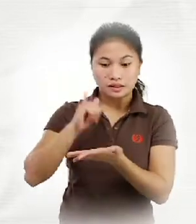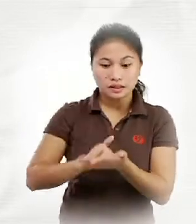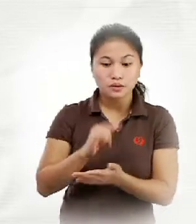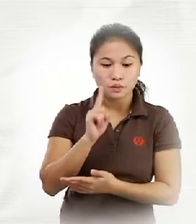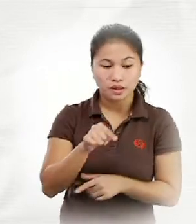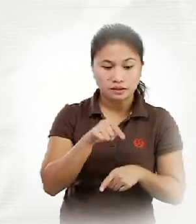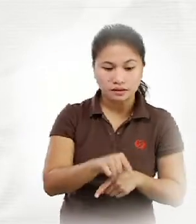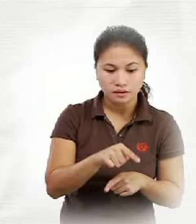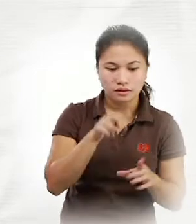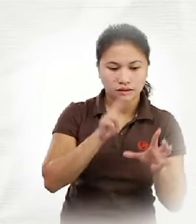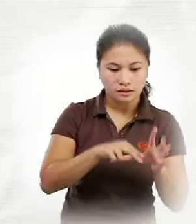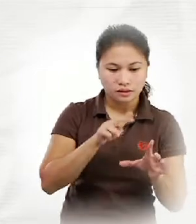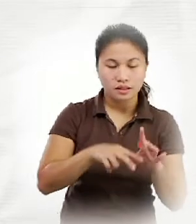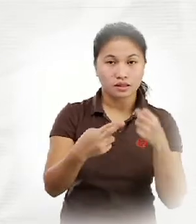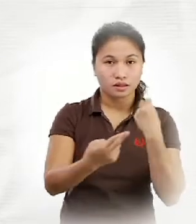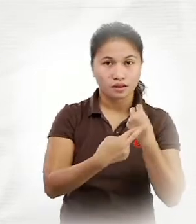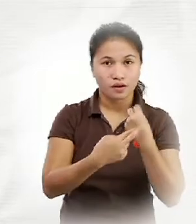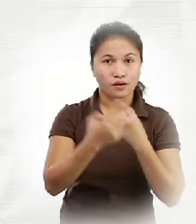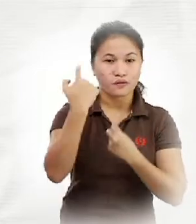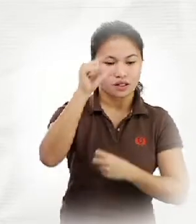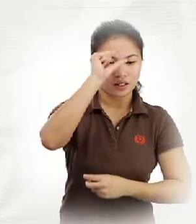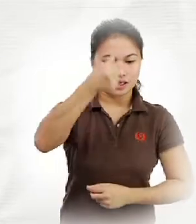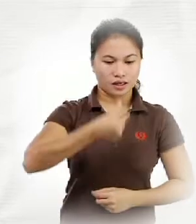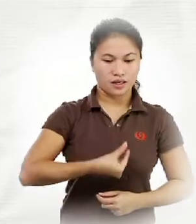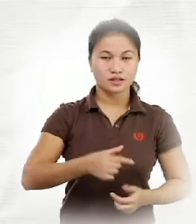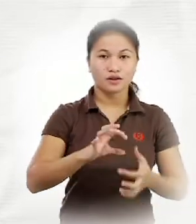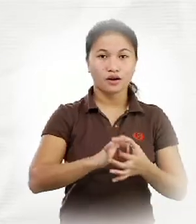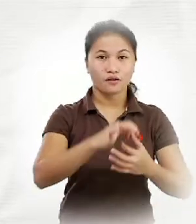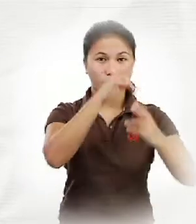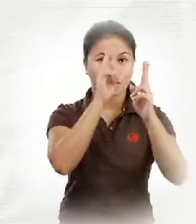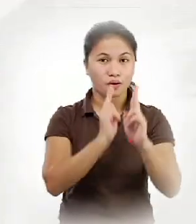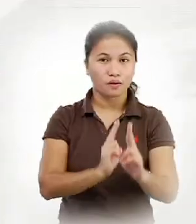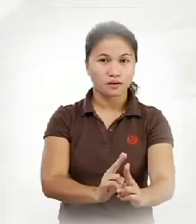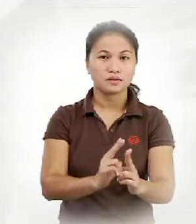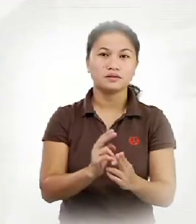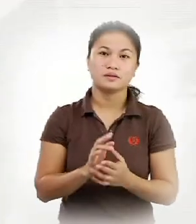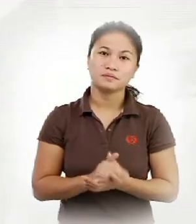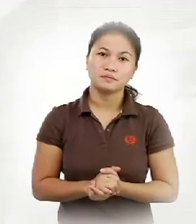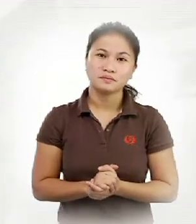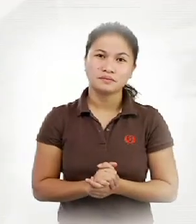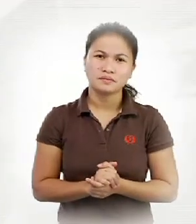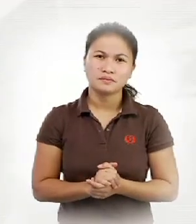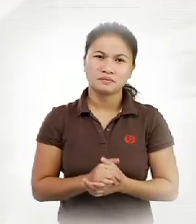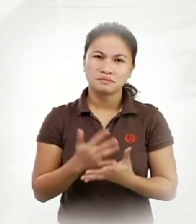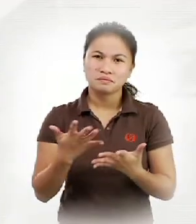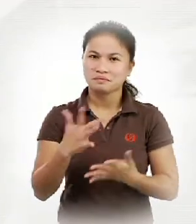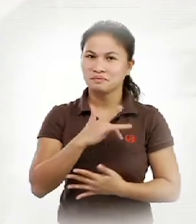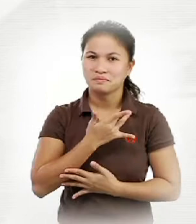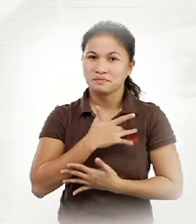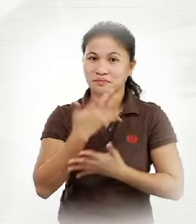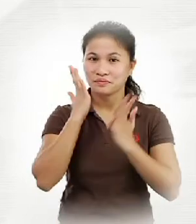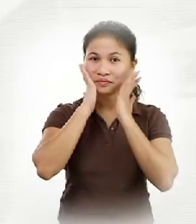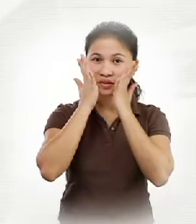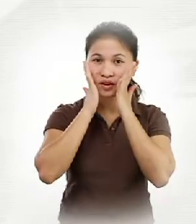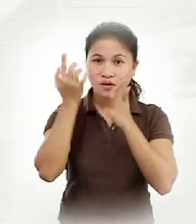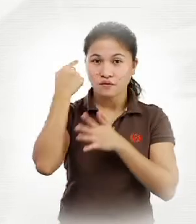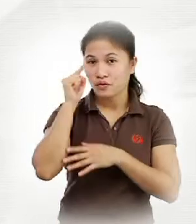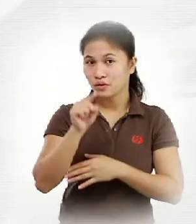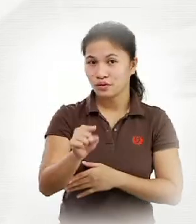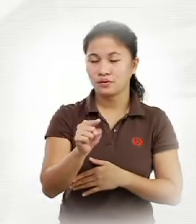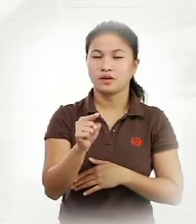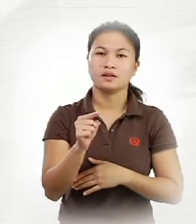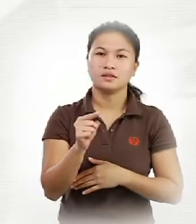this one is reserved for my guest of honor. Now, how embarrassing it is for